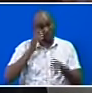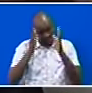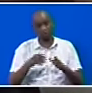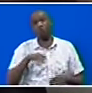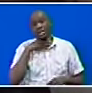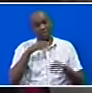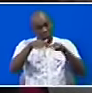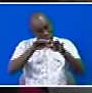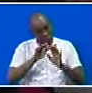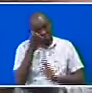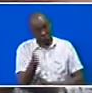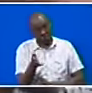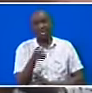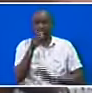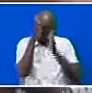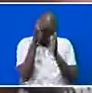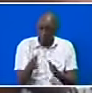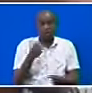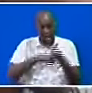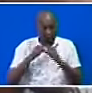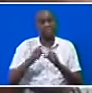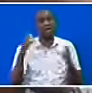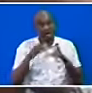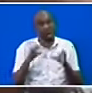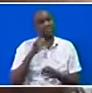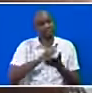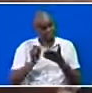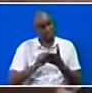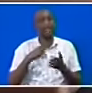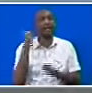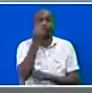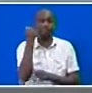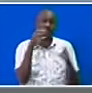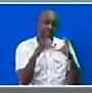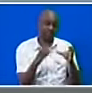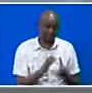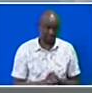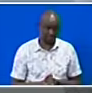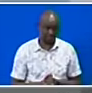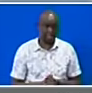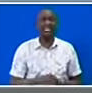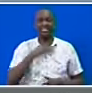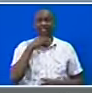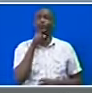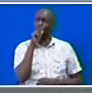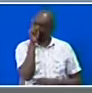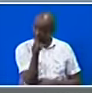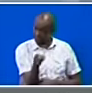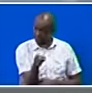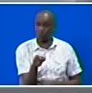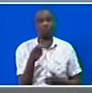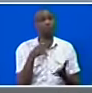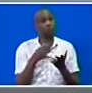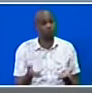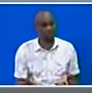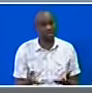Lubya, who before his death was the acting company secretary at Mumias Sugar Company. Kifo chake kimeweza kuwa kimetokana